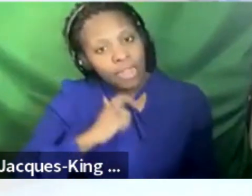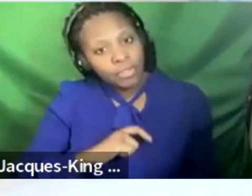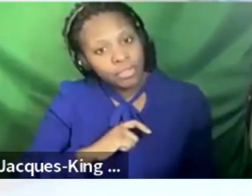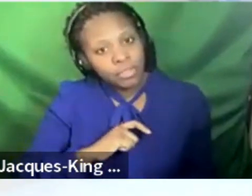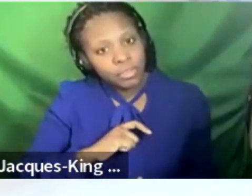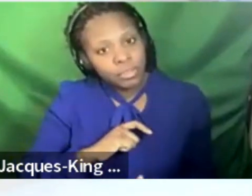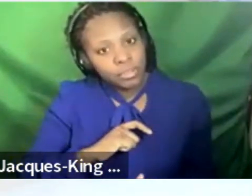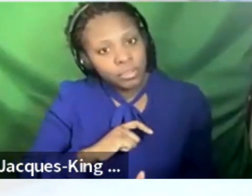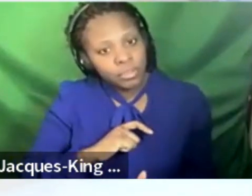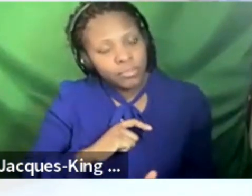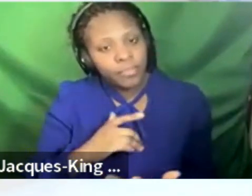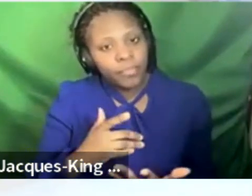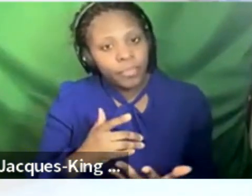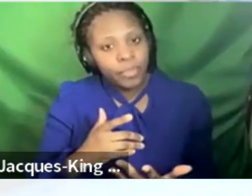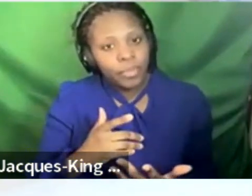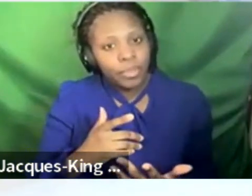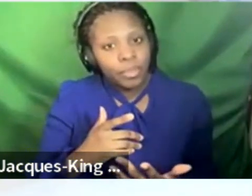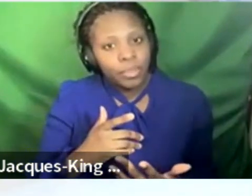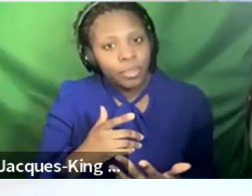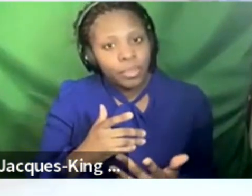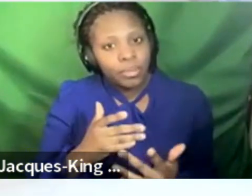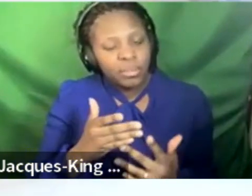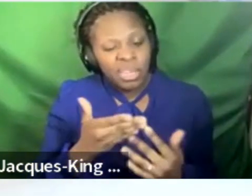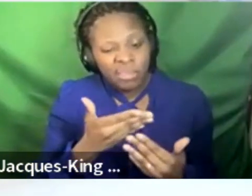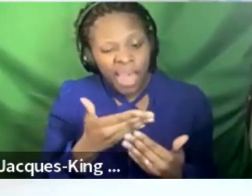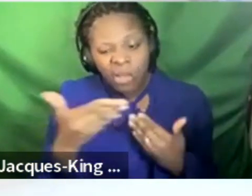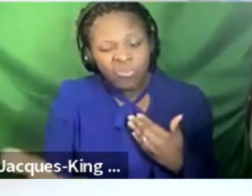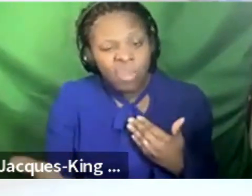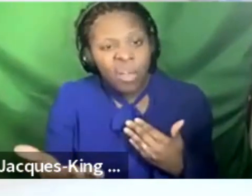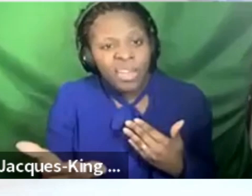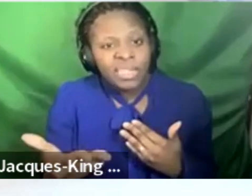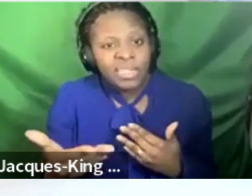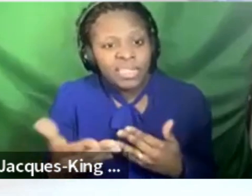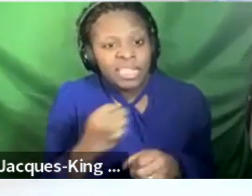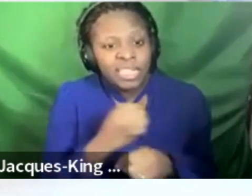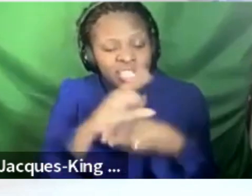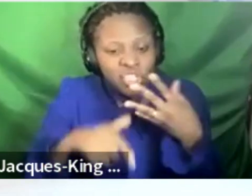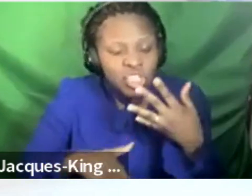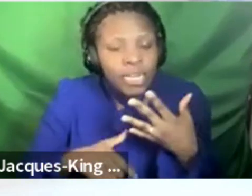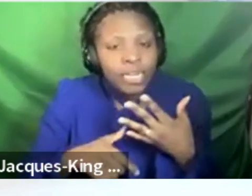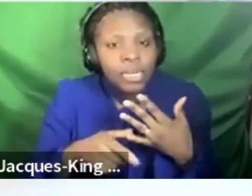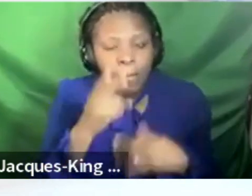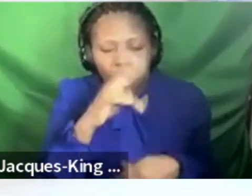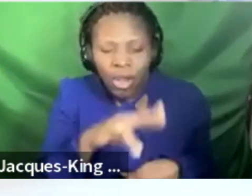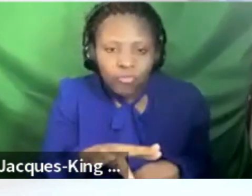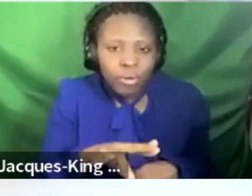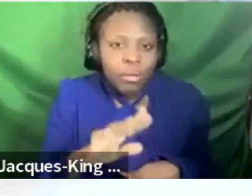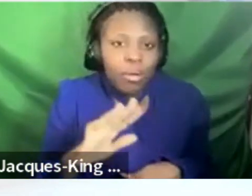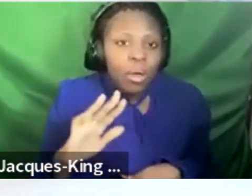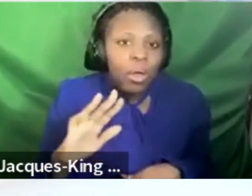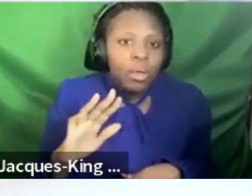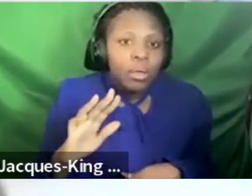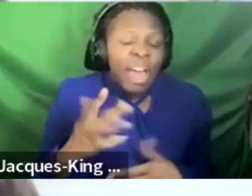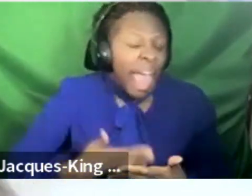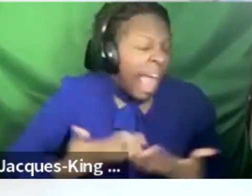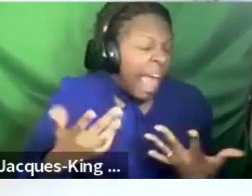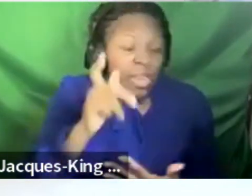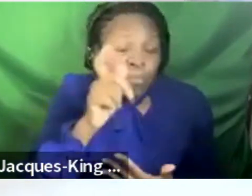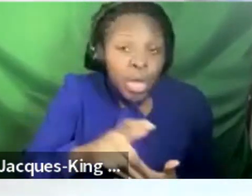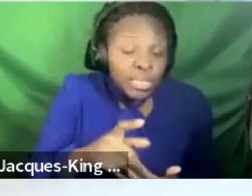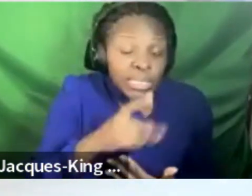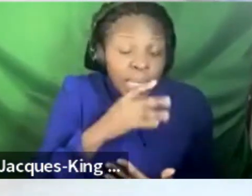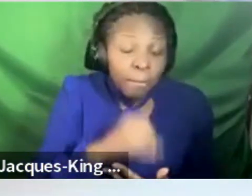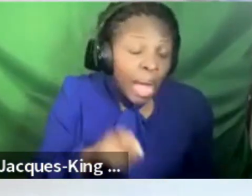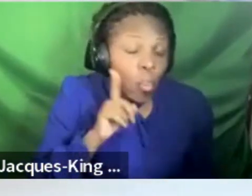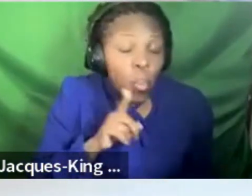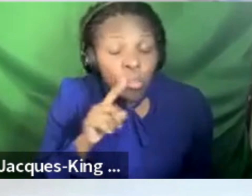obviously a lot of the characters defy the gender bound binary and lend themselves, and they've always been able